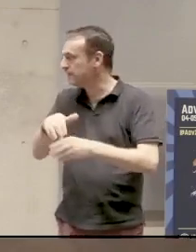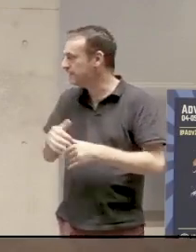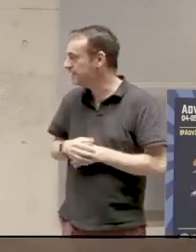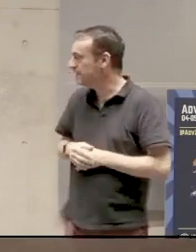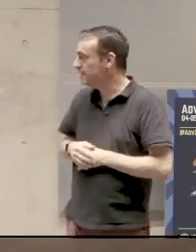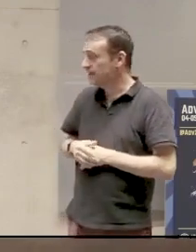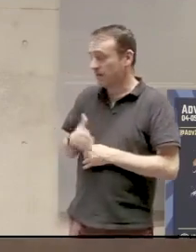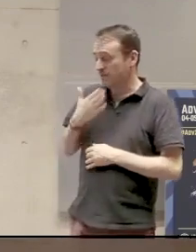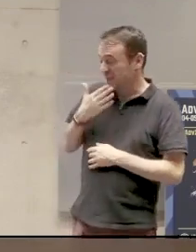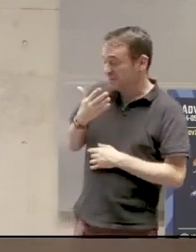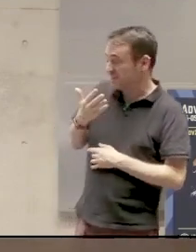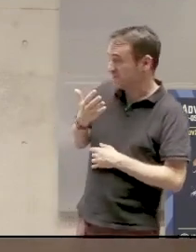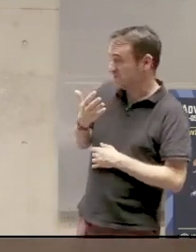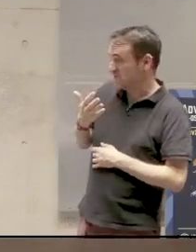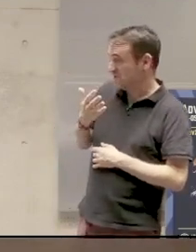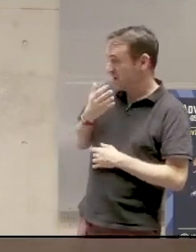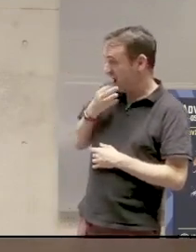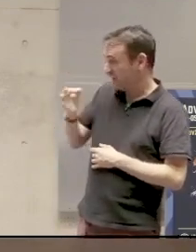something?